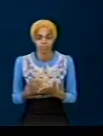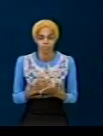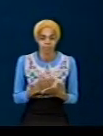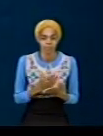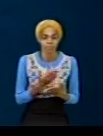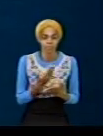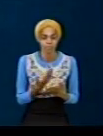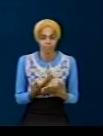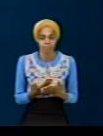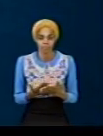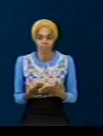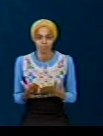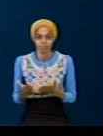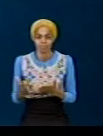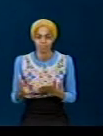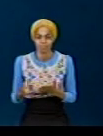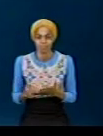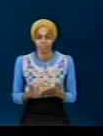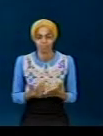Prepare to visit me.